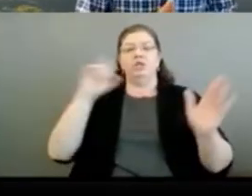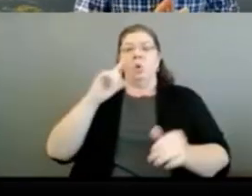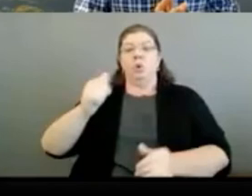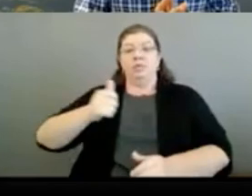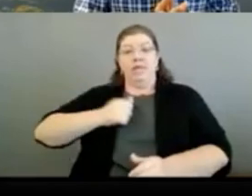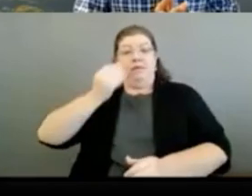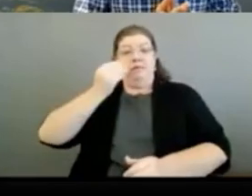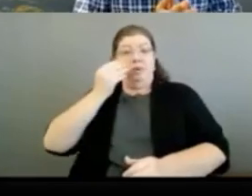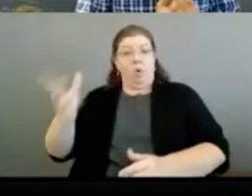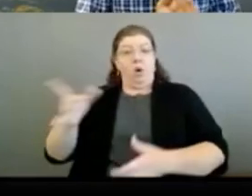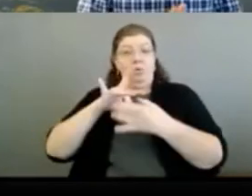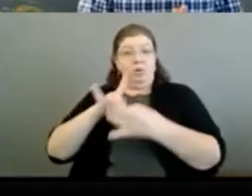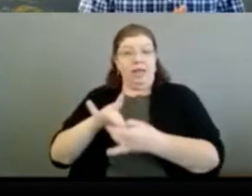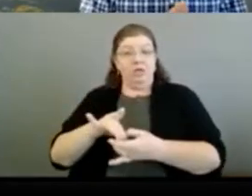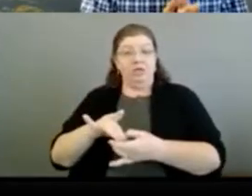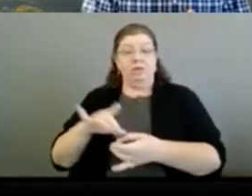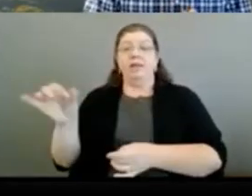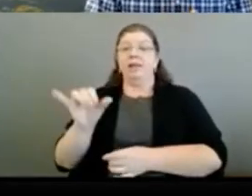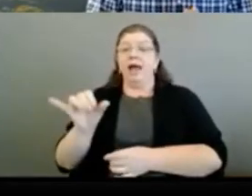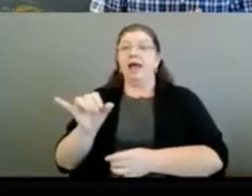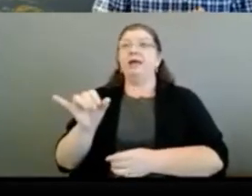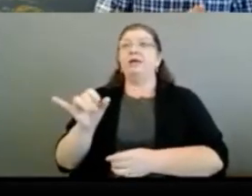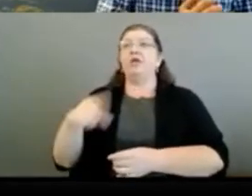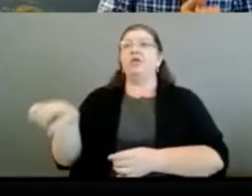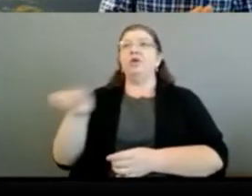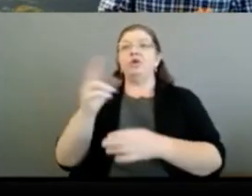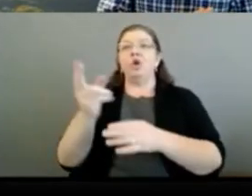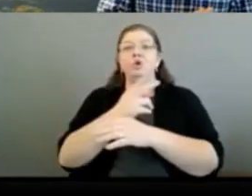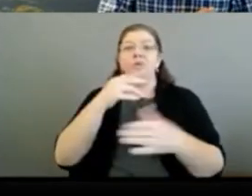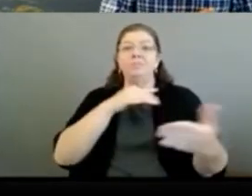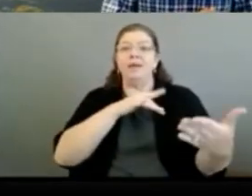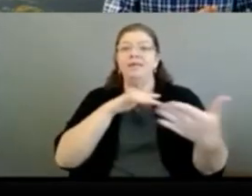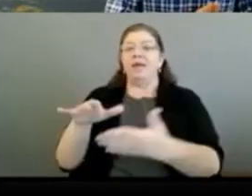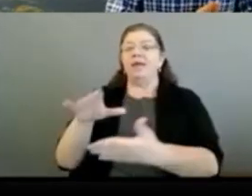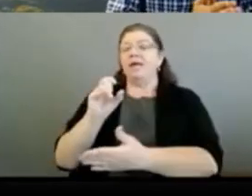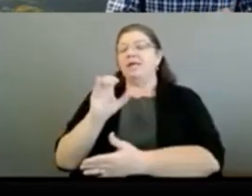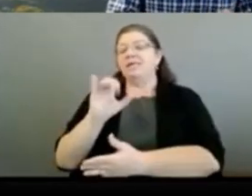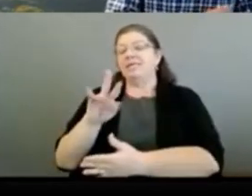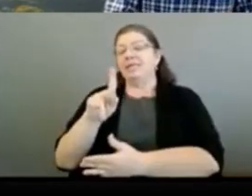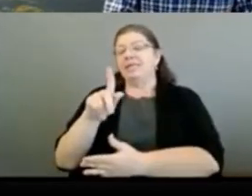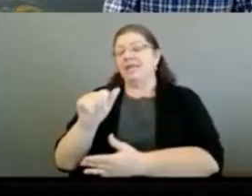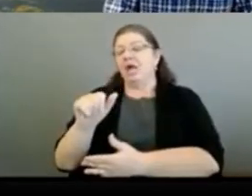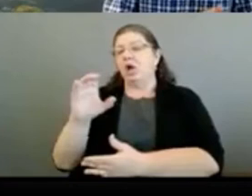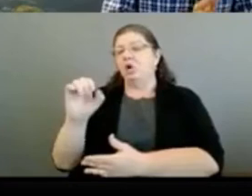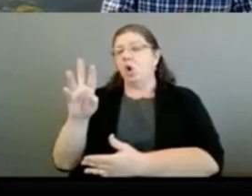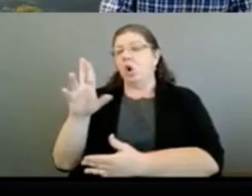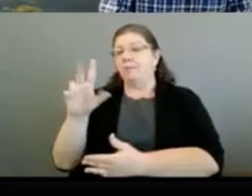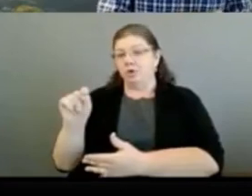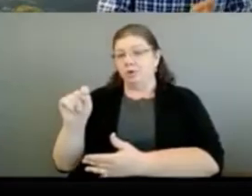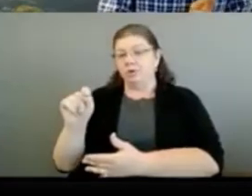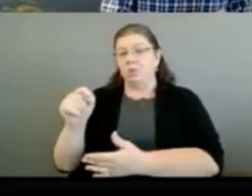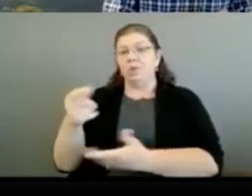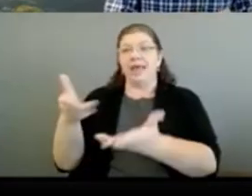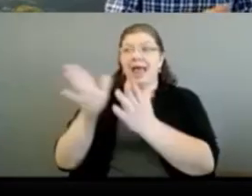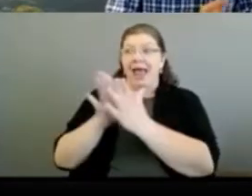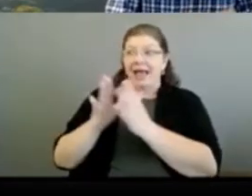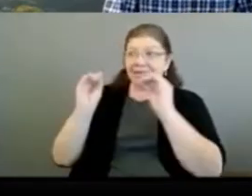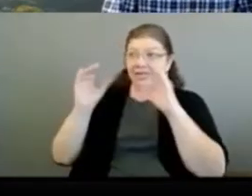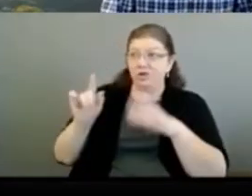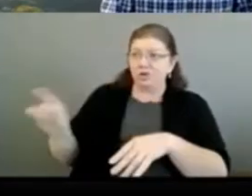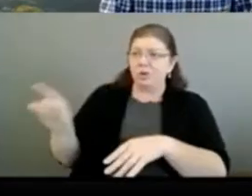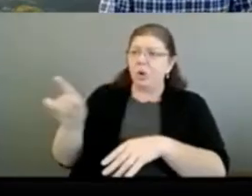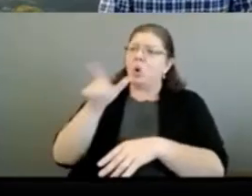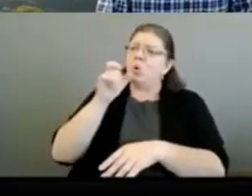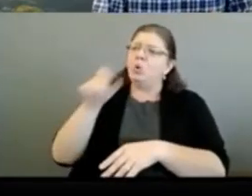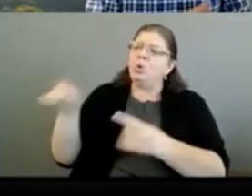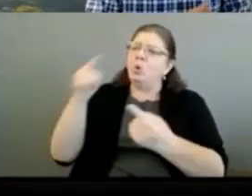like those that are used in studies by Cynthia Coburn and colleagues, where they ask educators, who do you consider to be an expert